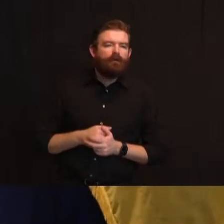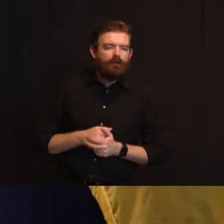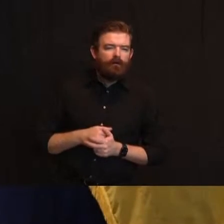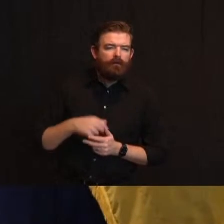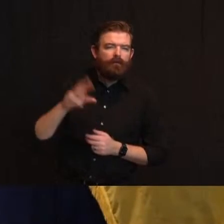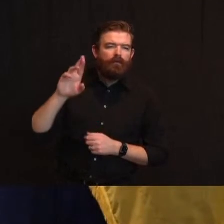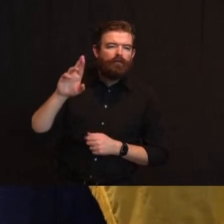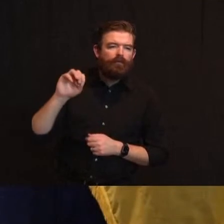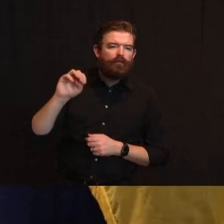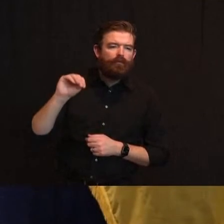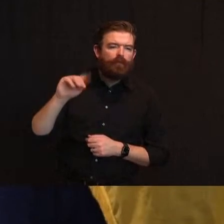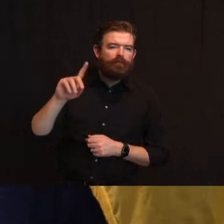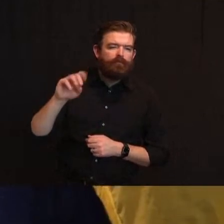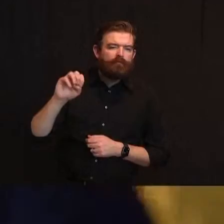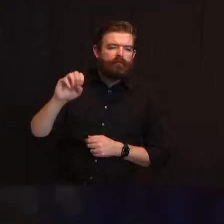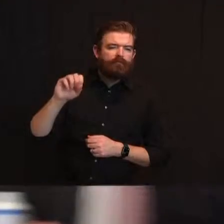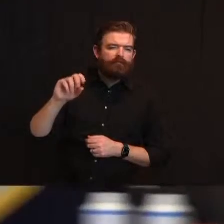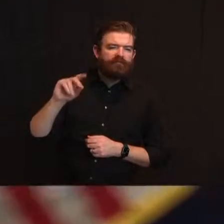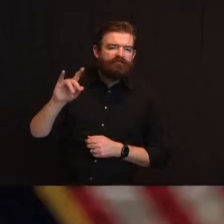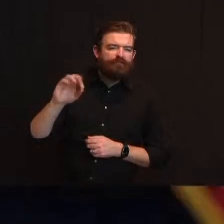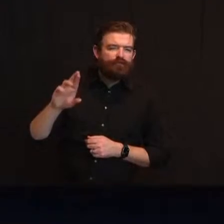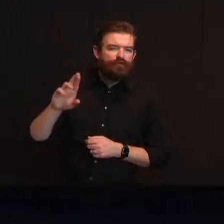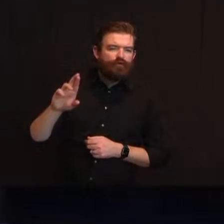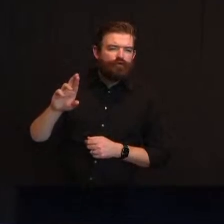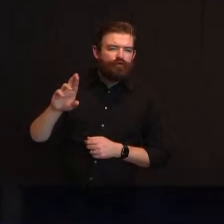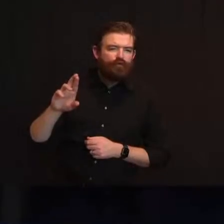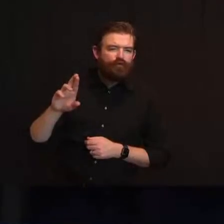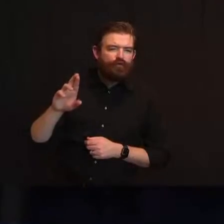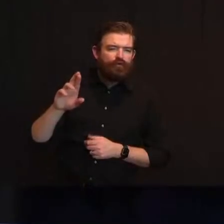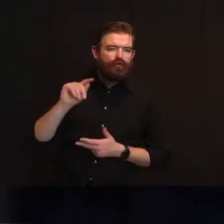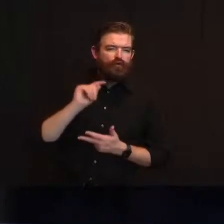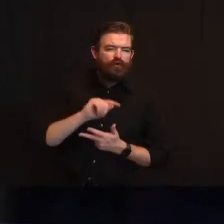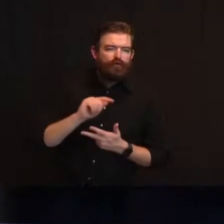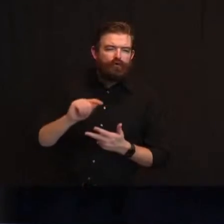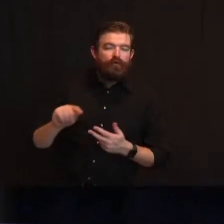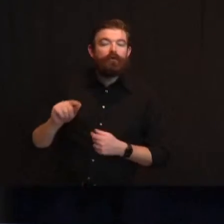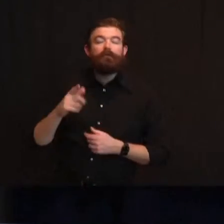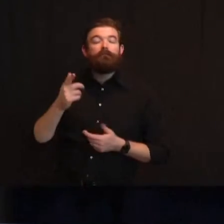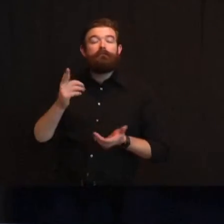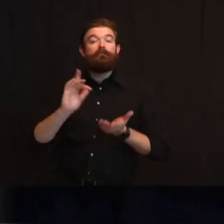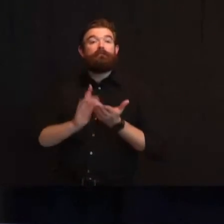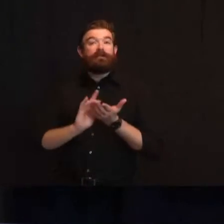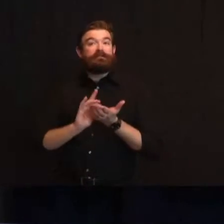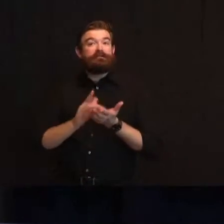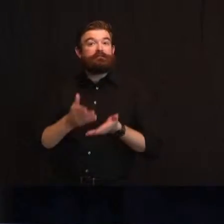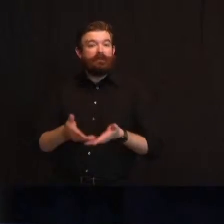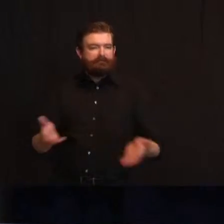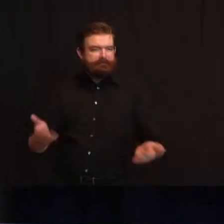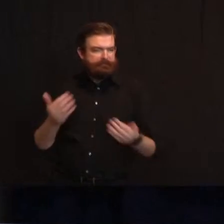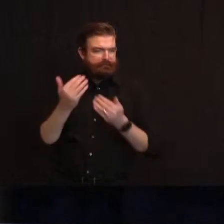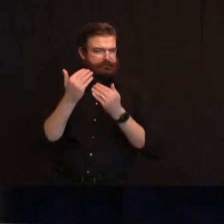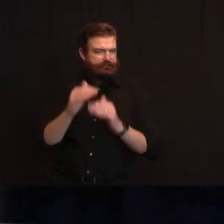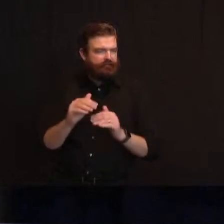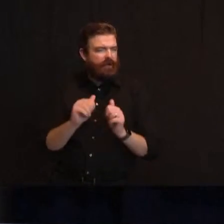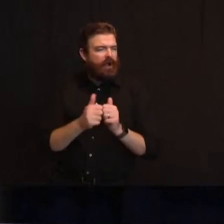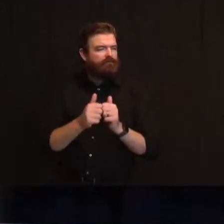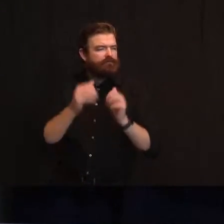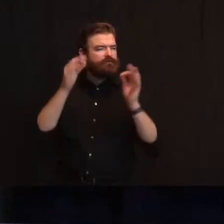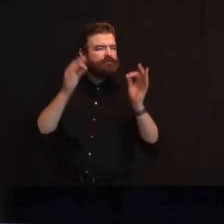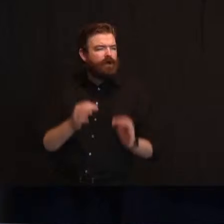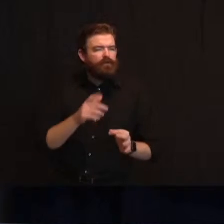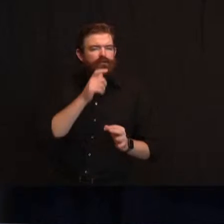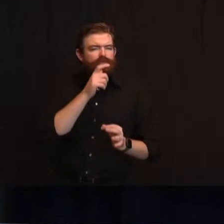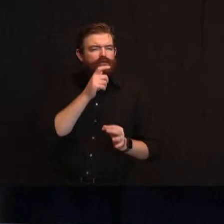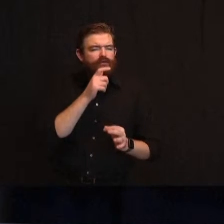are distributed. Yeah, I have shared with you in the past that we have a professional advisory committee that is made up